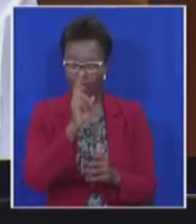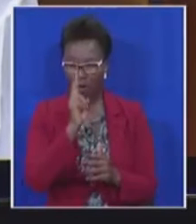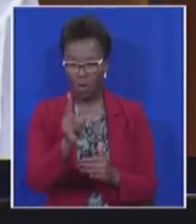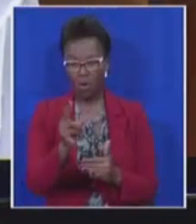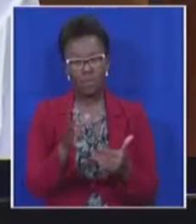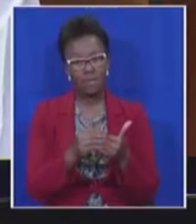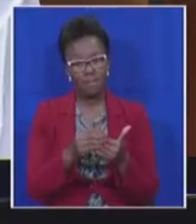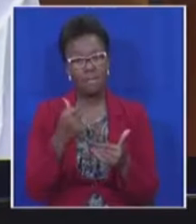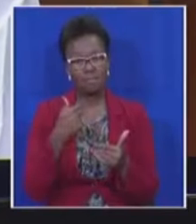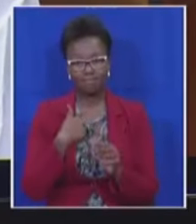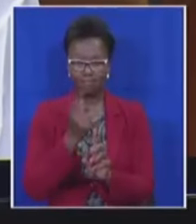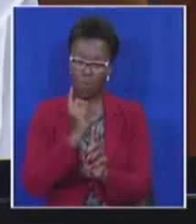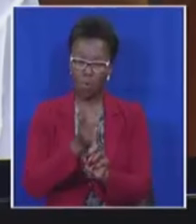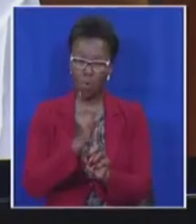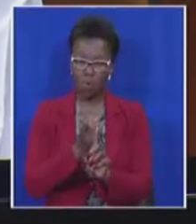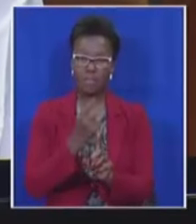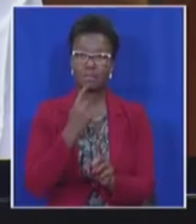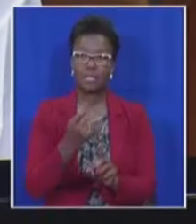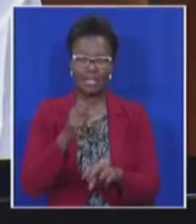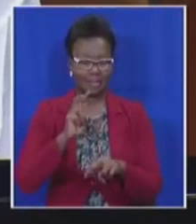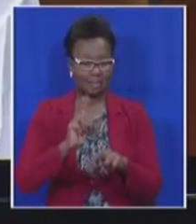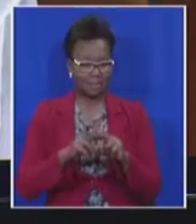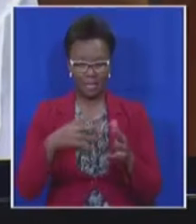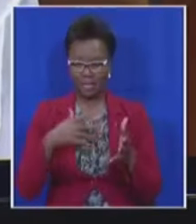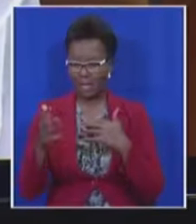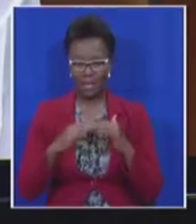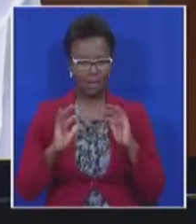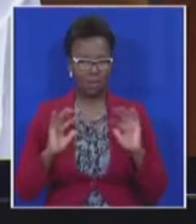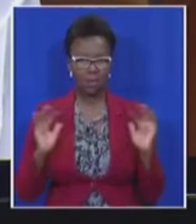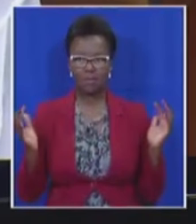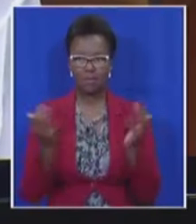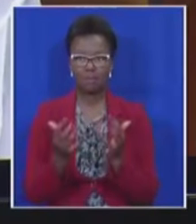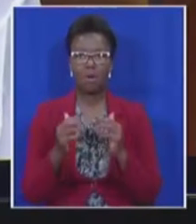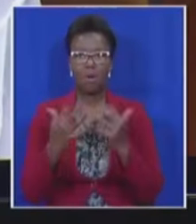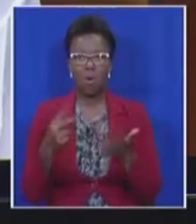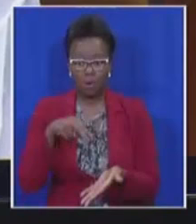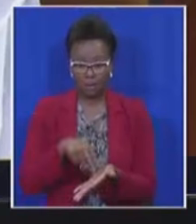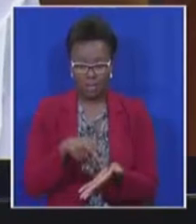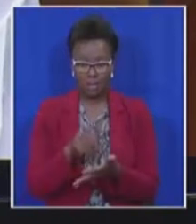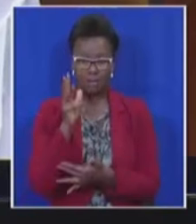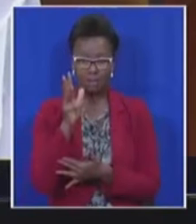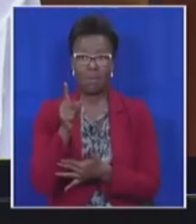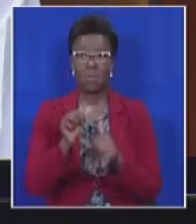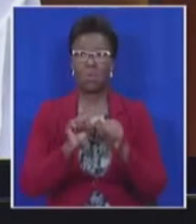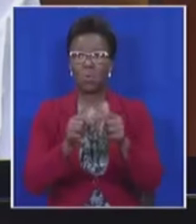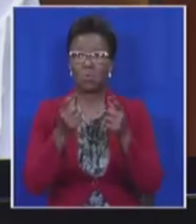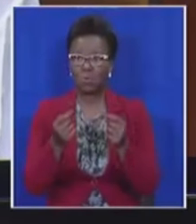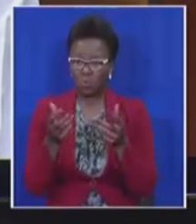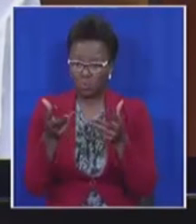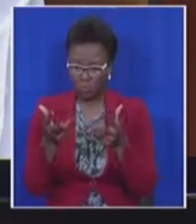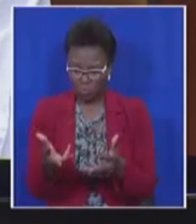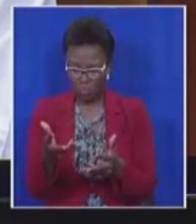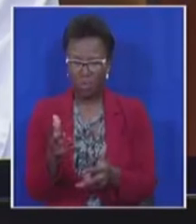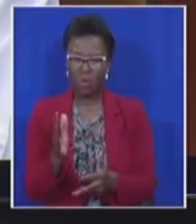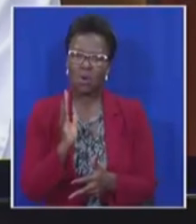the podium or from the sides, if you continue in the way in which you are doing, we will have to